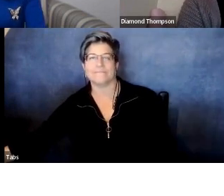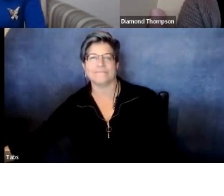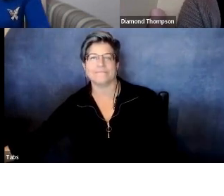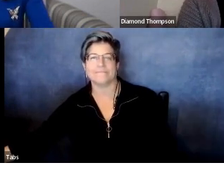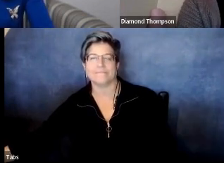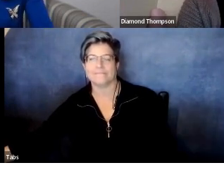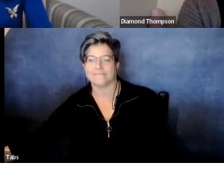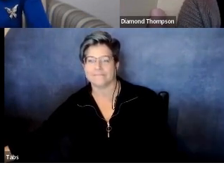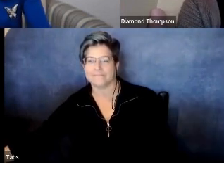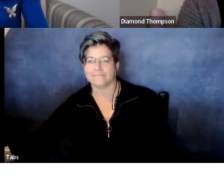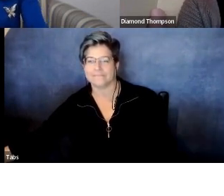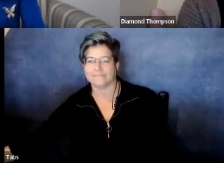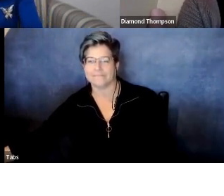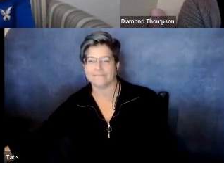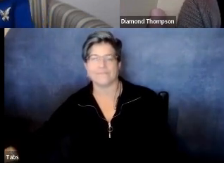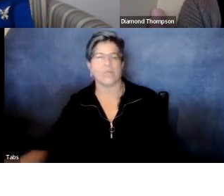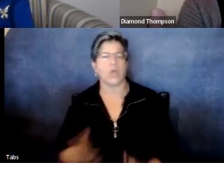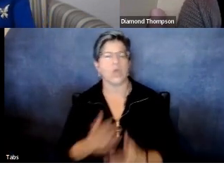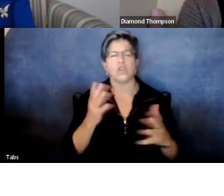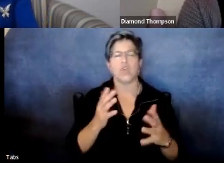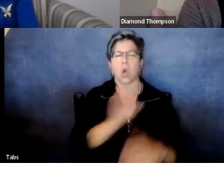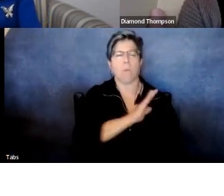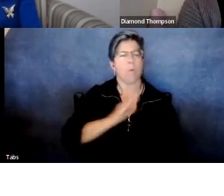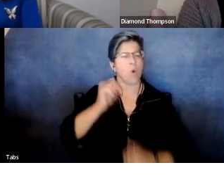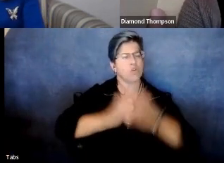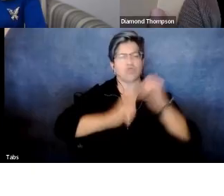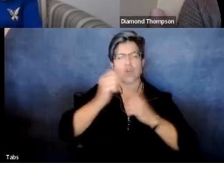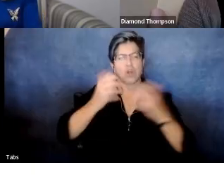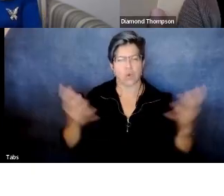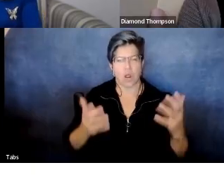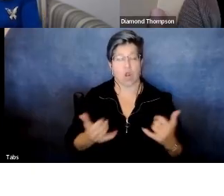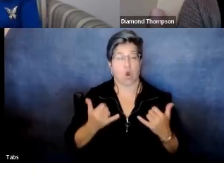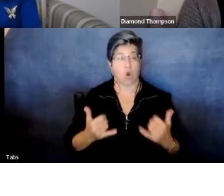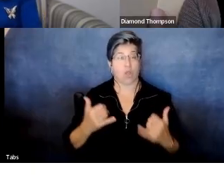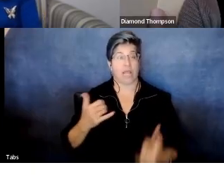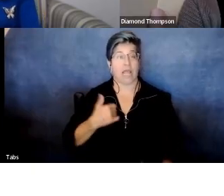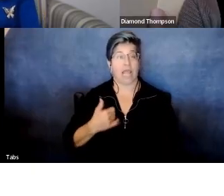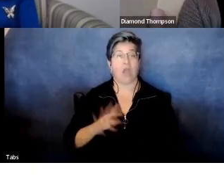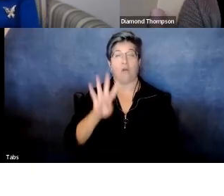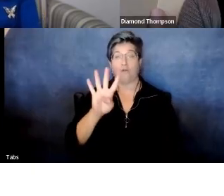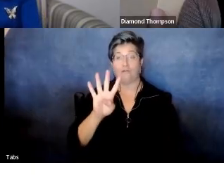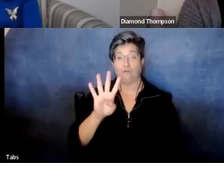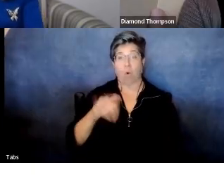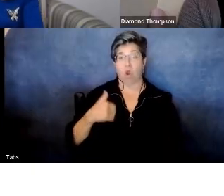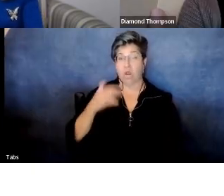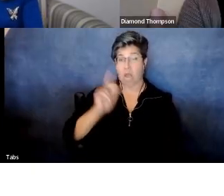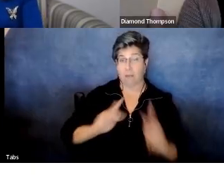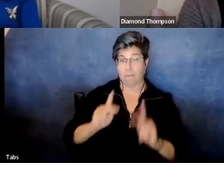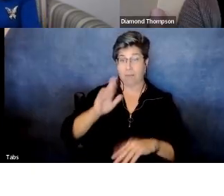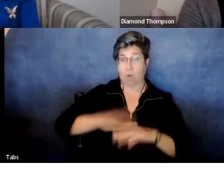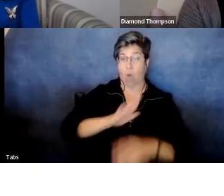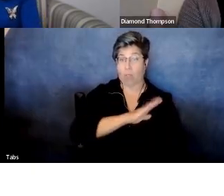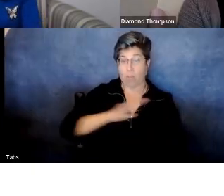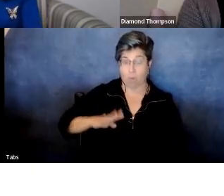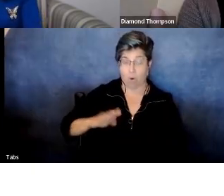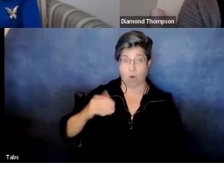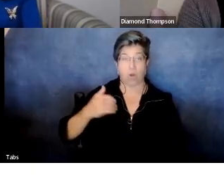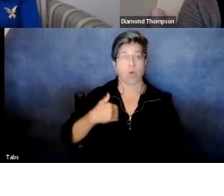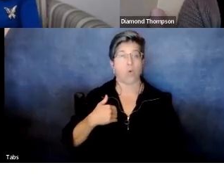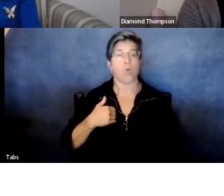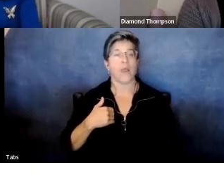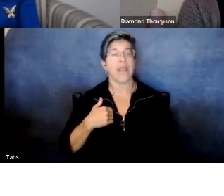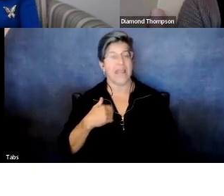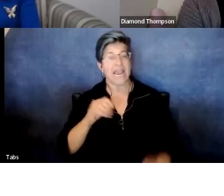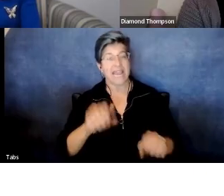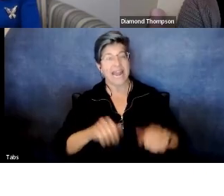So what is the structure of our board? So we currently have 4 young people on our board. We have the capacity to